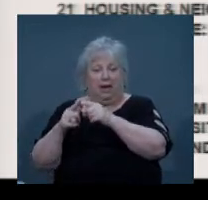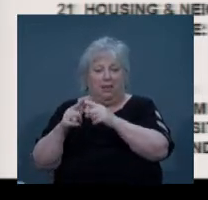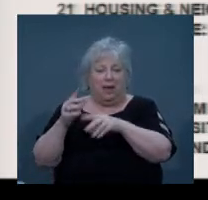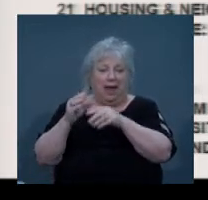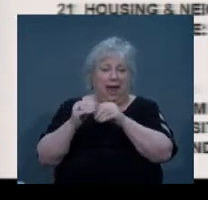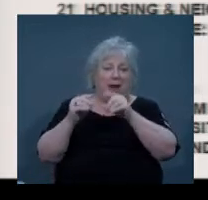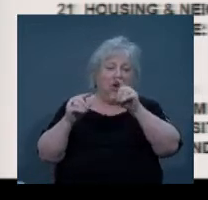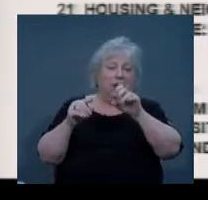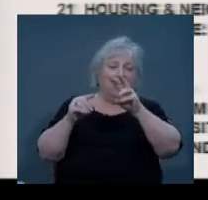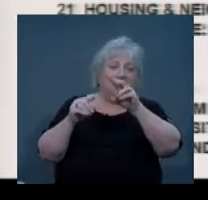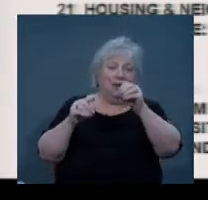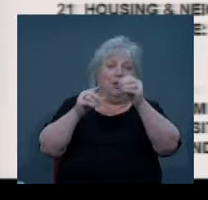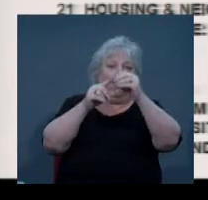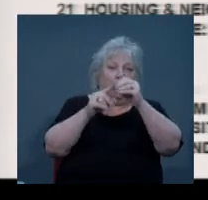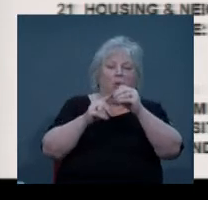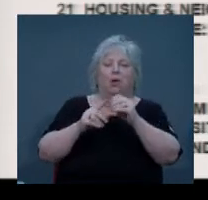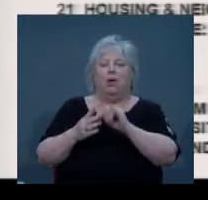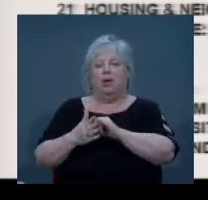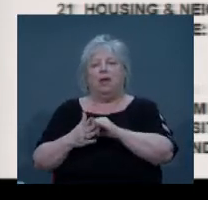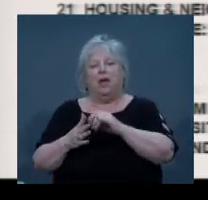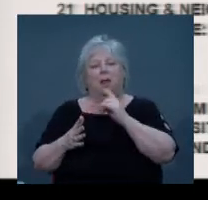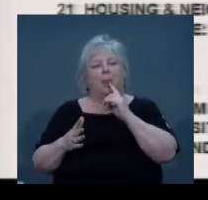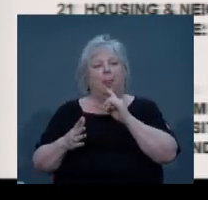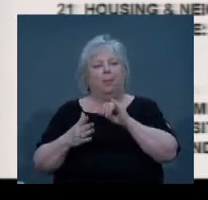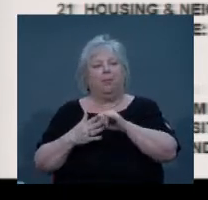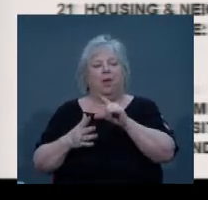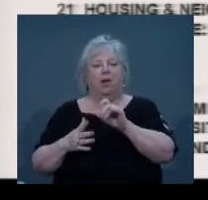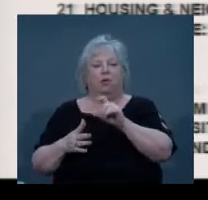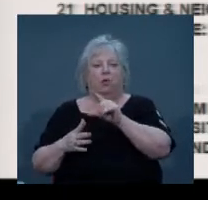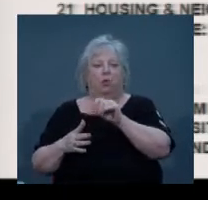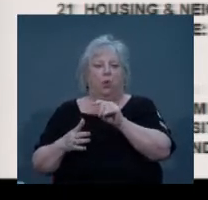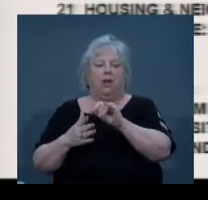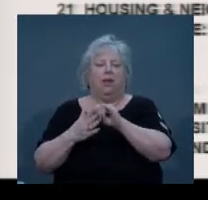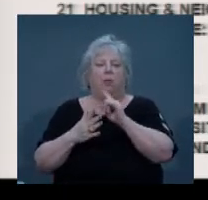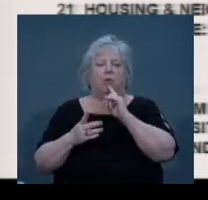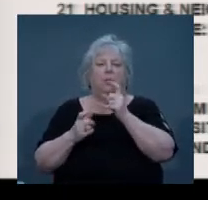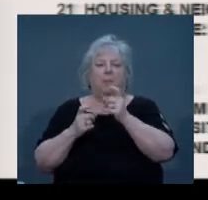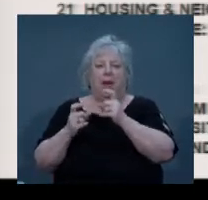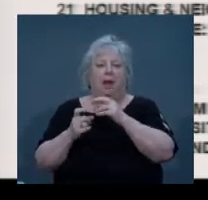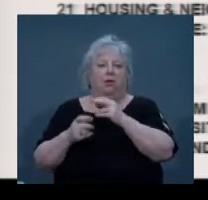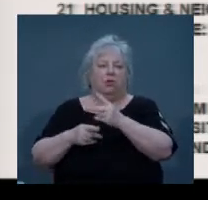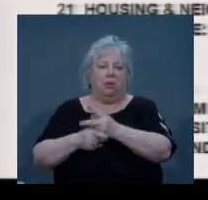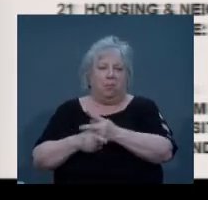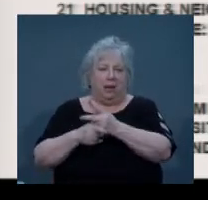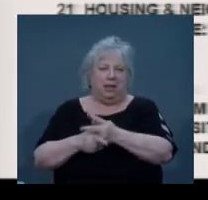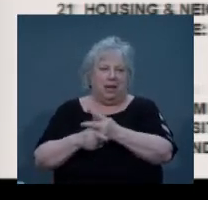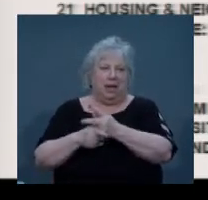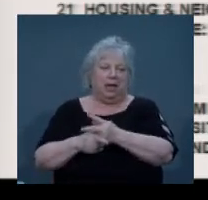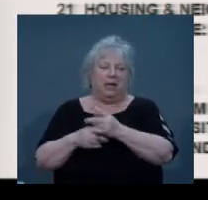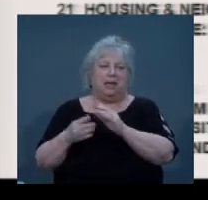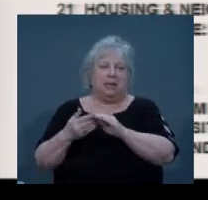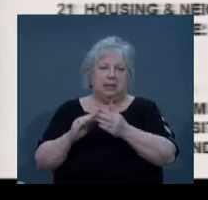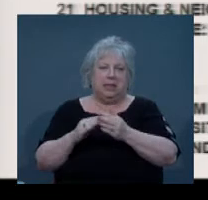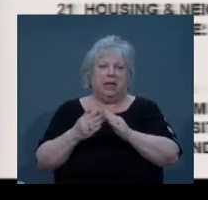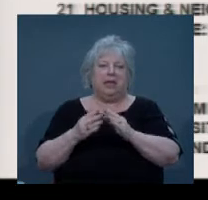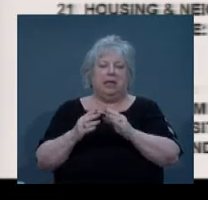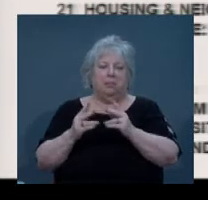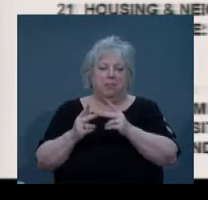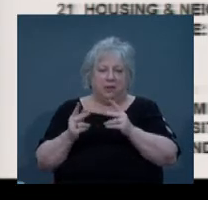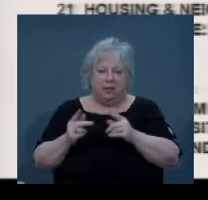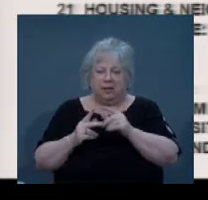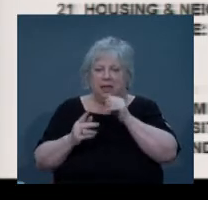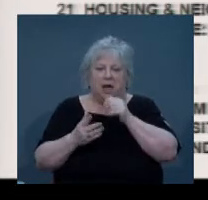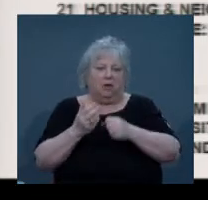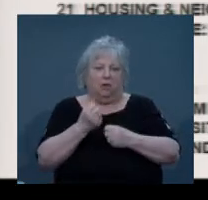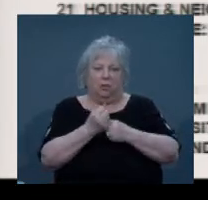3 monthly installments at $40,000 each, and that was to manage and to maintain the city's facility. That was not to